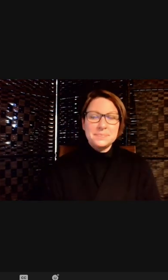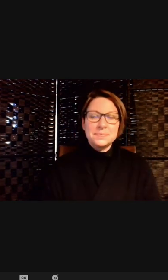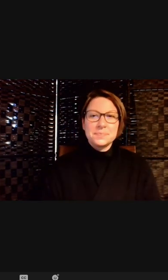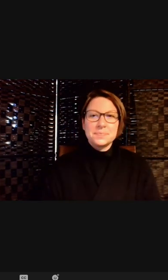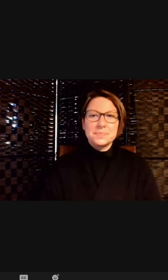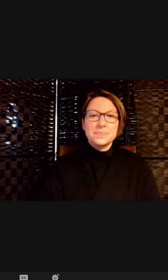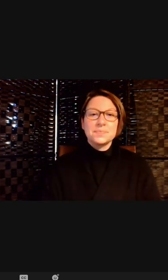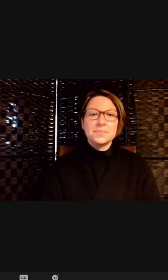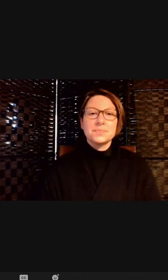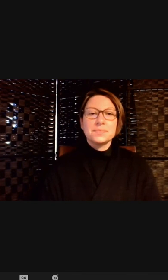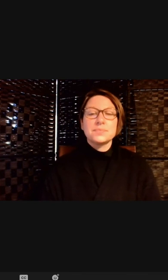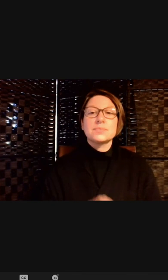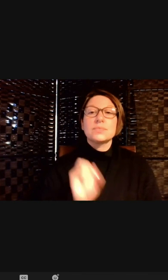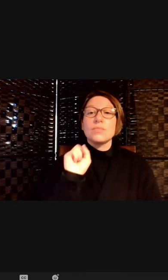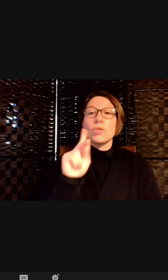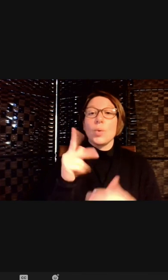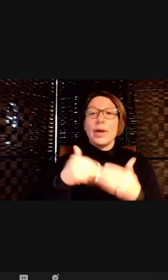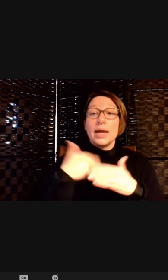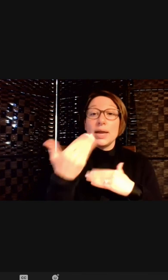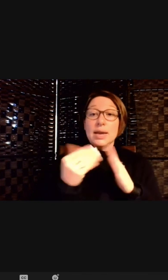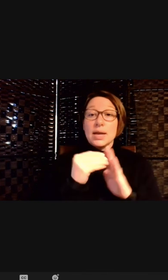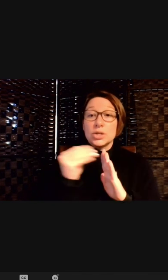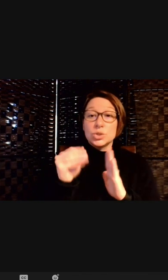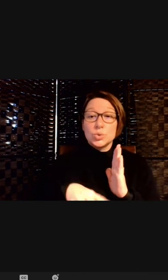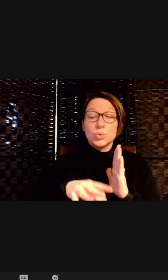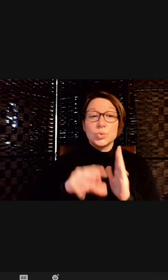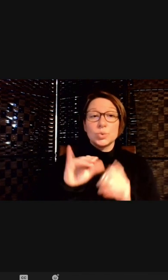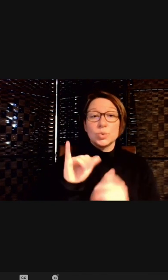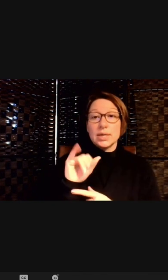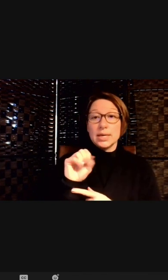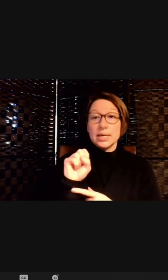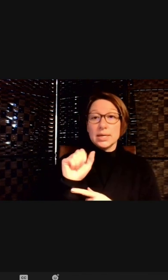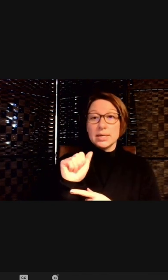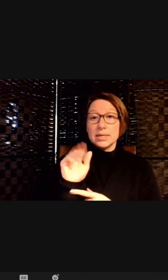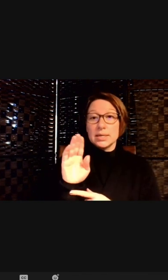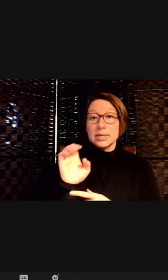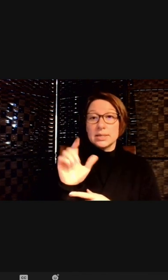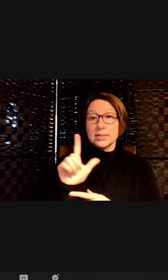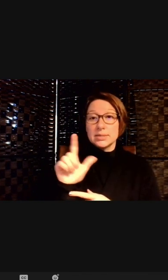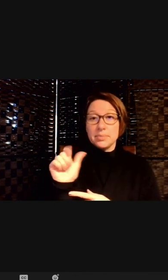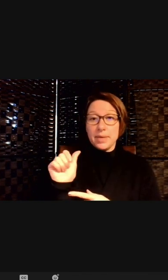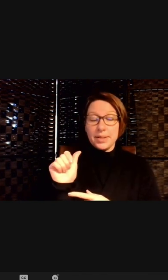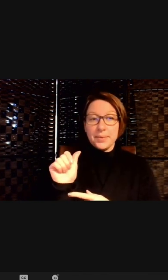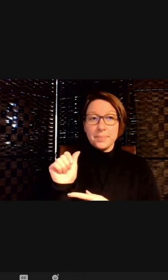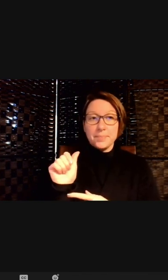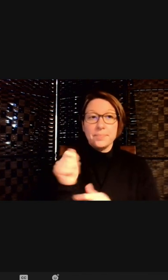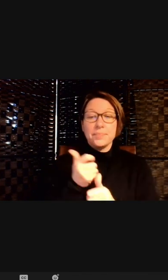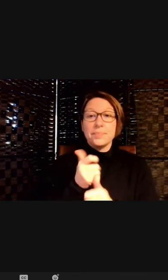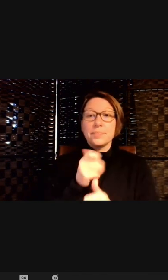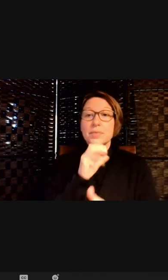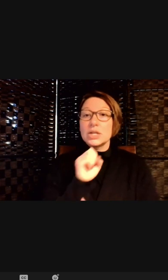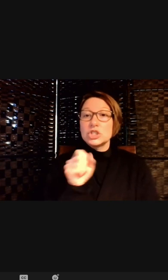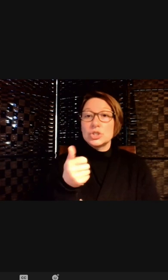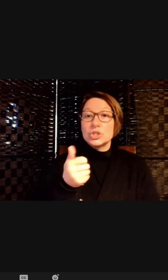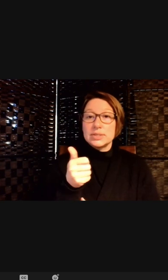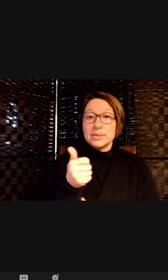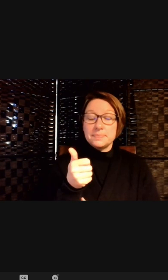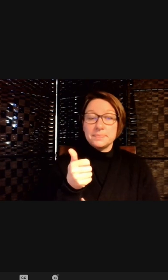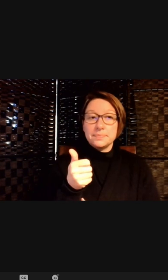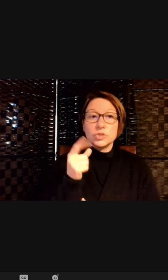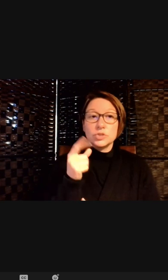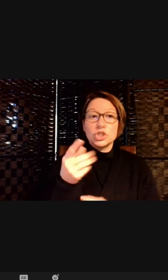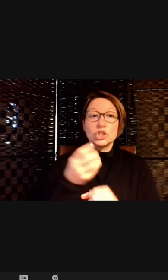Okay, I'm gonna go ahead and jump into our next student. Our next student is Isabella, and Isabella is 10 years old. She